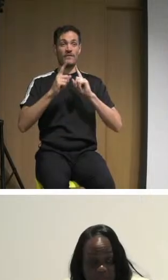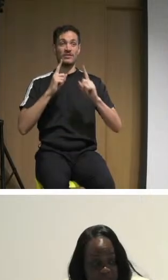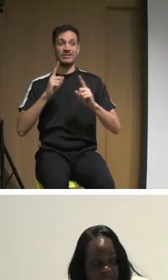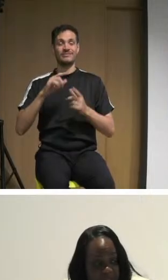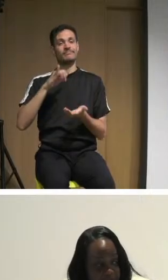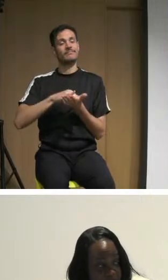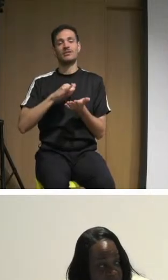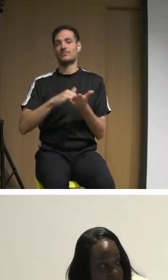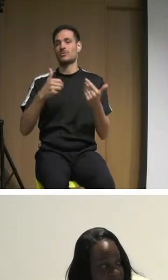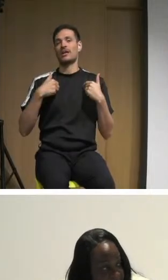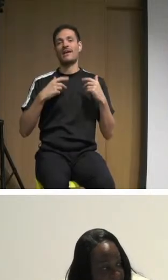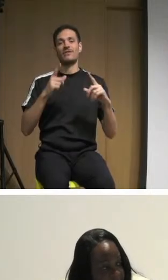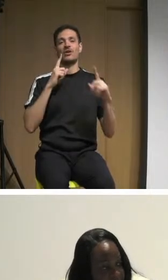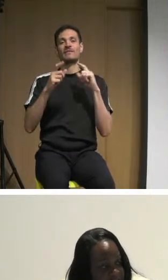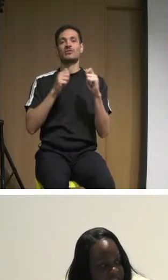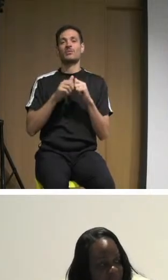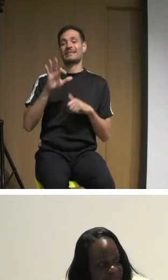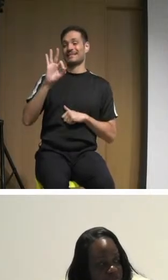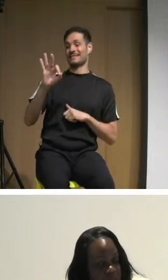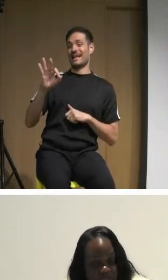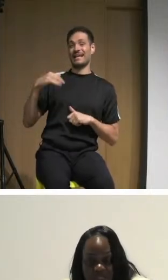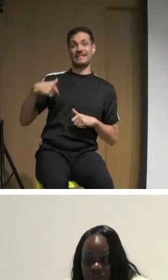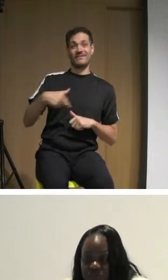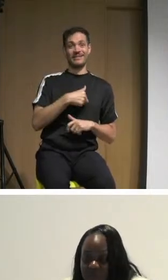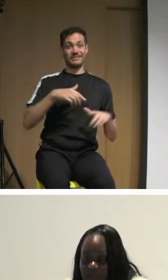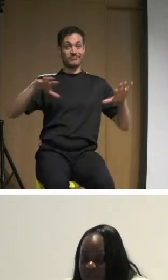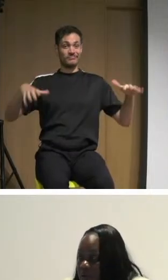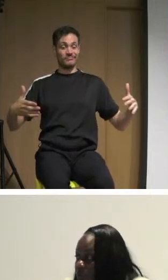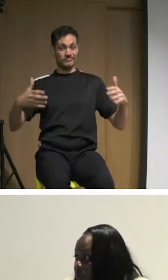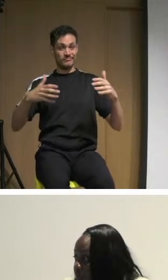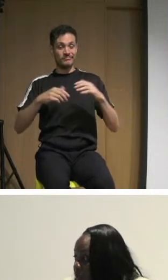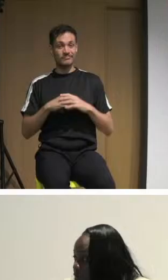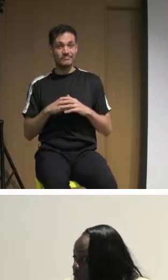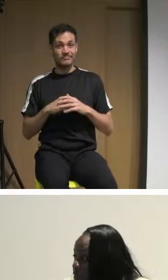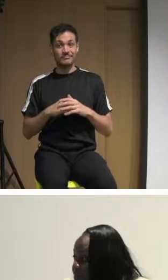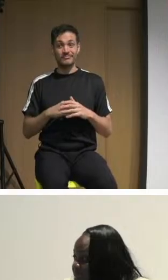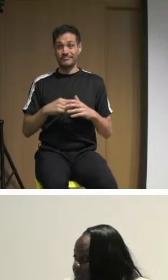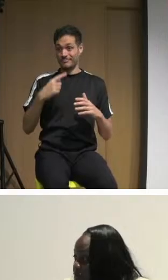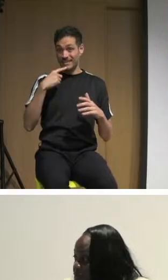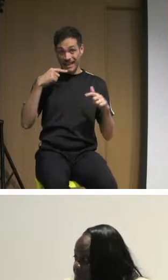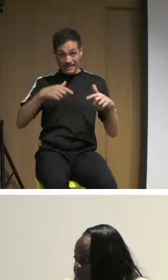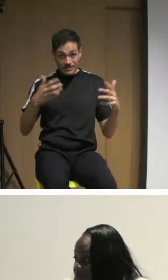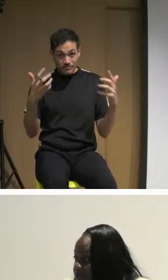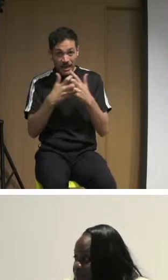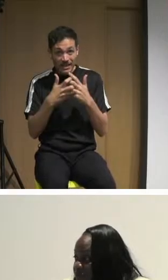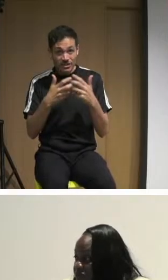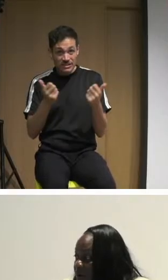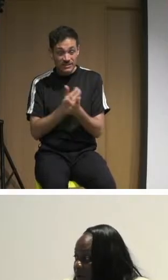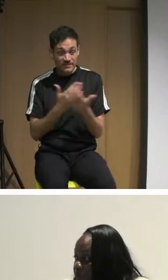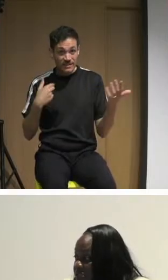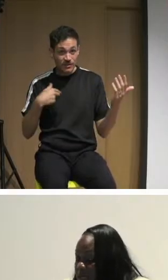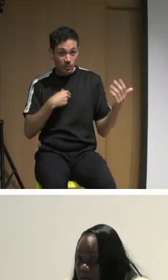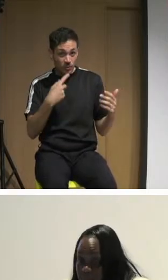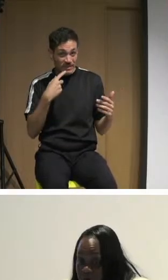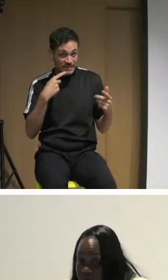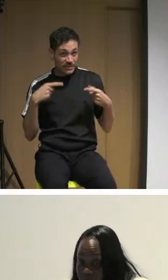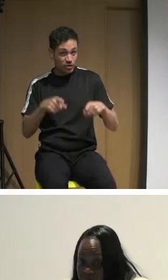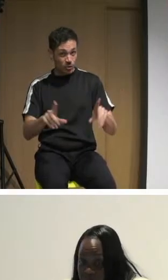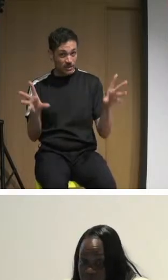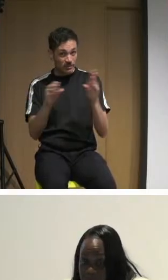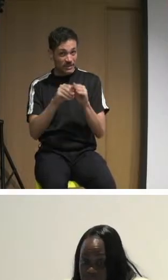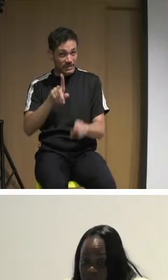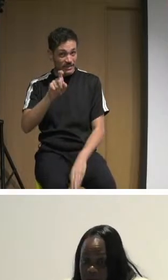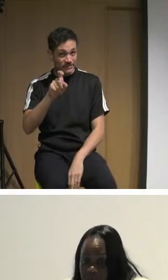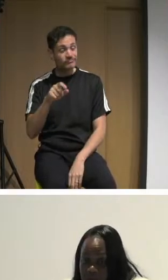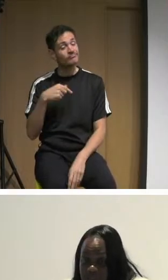us together to say, does this match, does this reflect what we all said in those meetings? So I would agree with